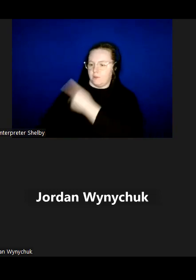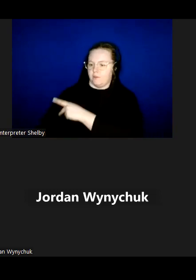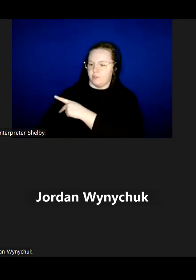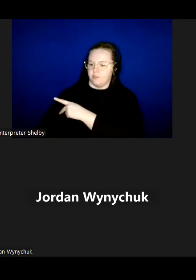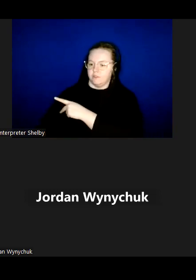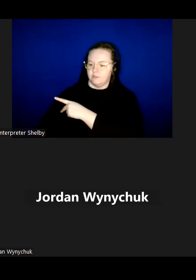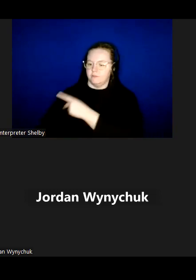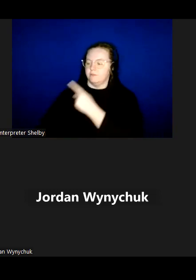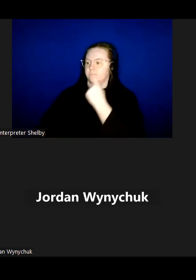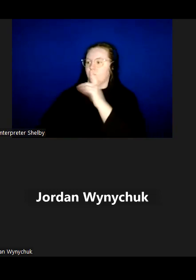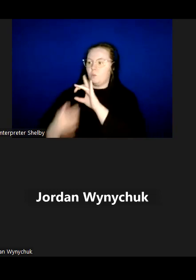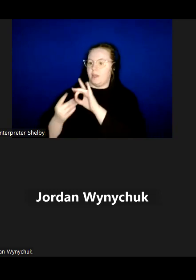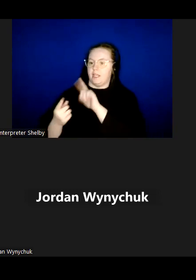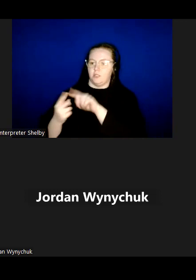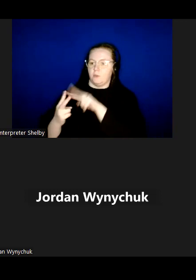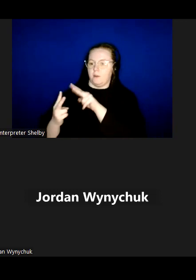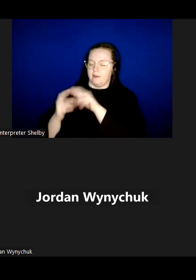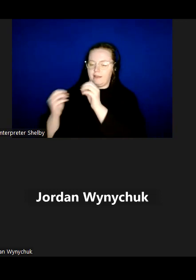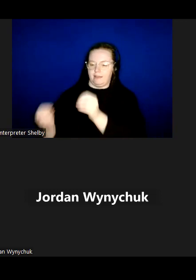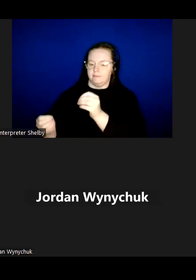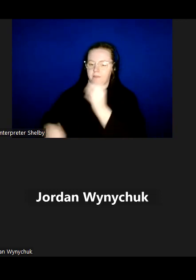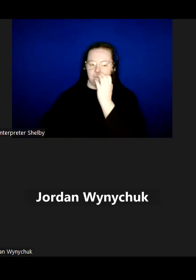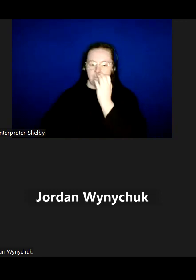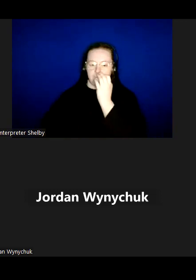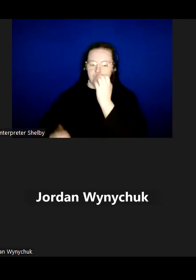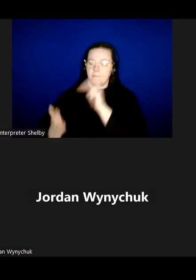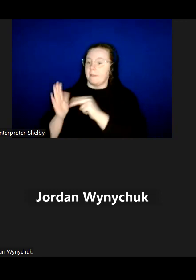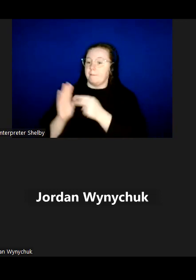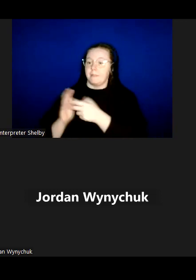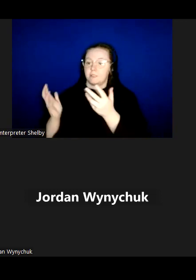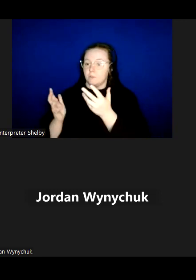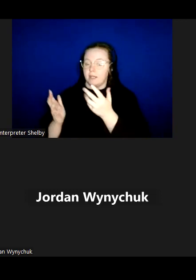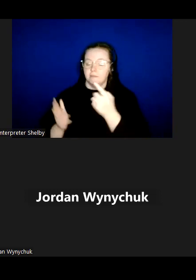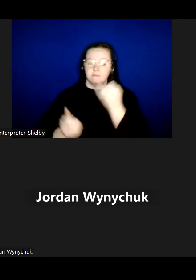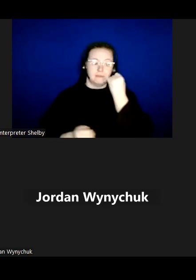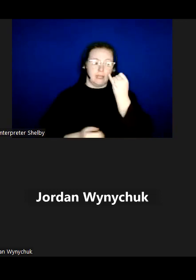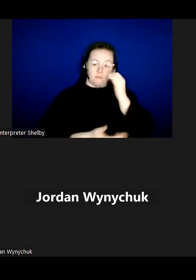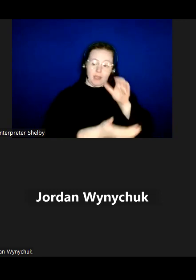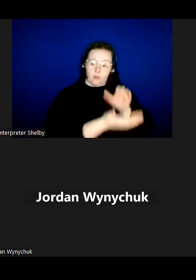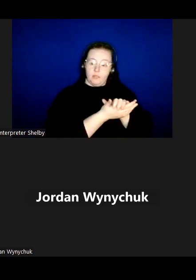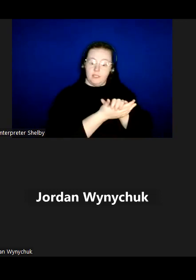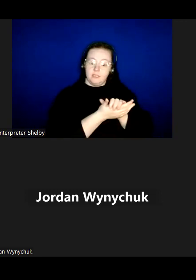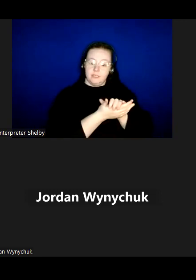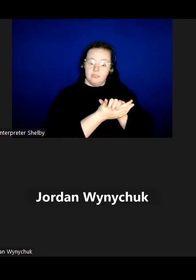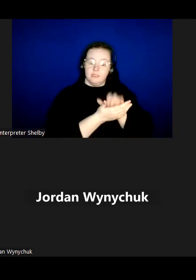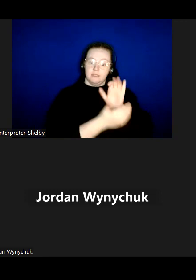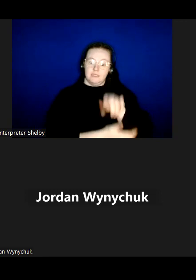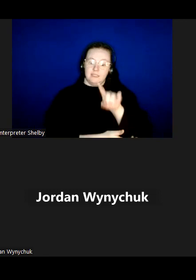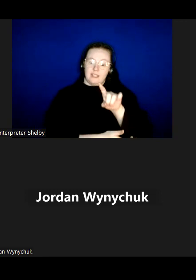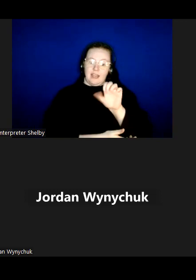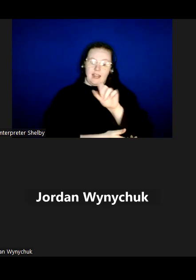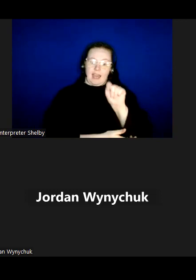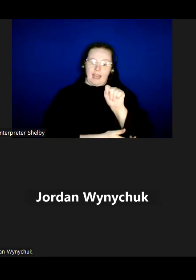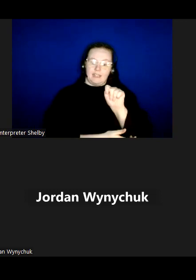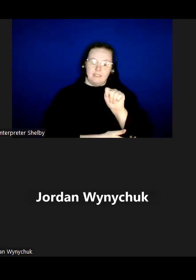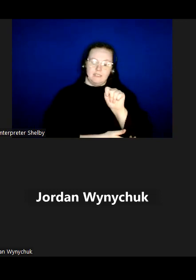to your partner. So what this means is, for married couples, the Intestate Succession Act says that if a person dies